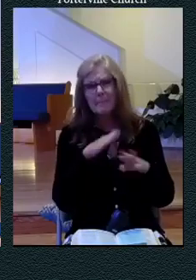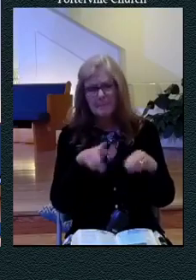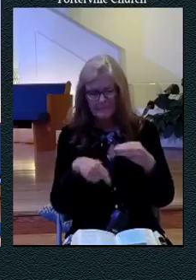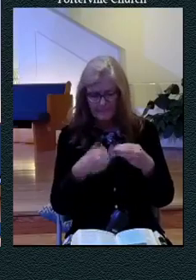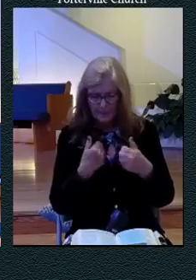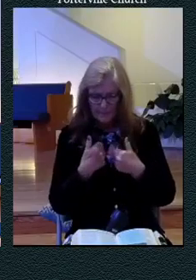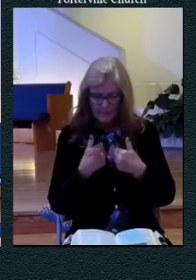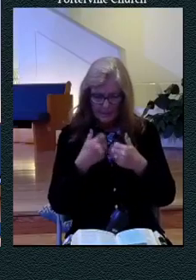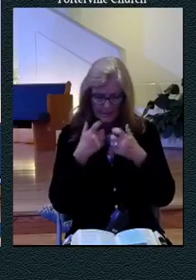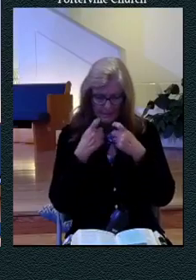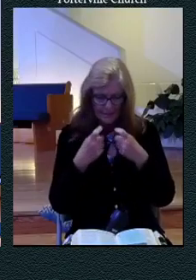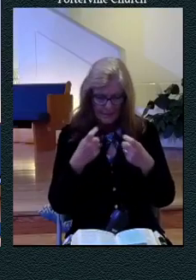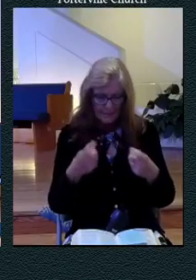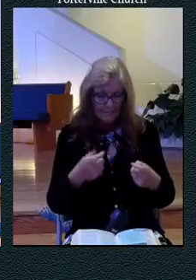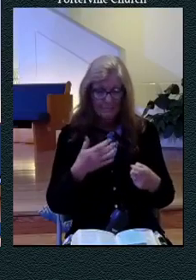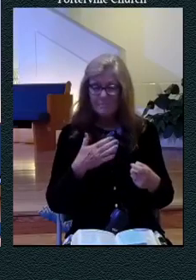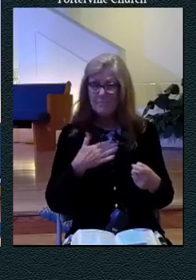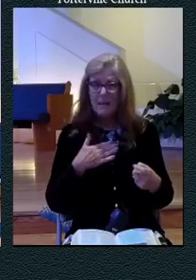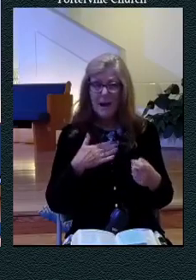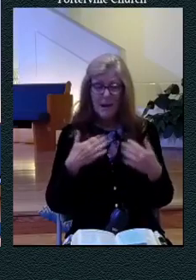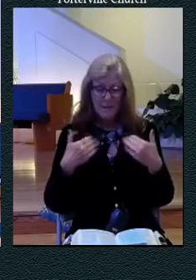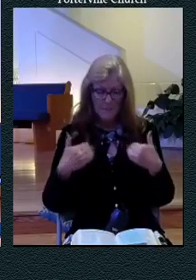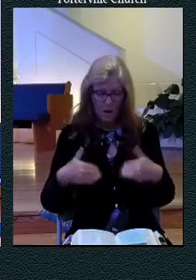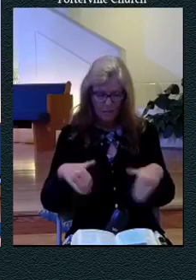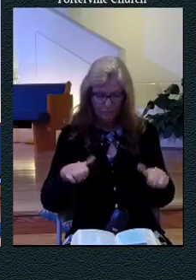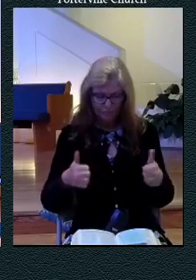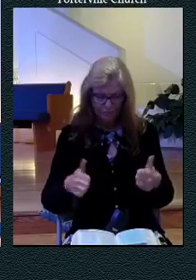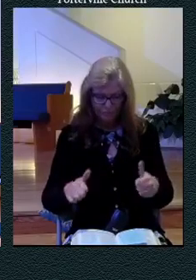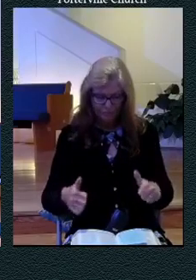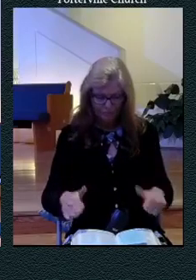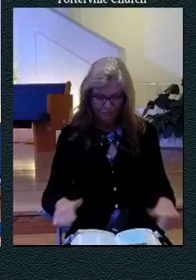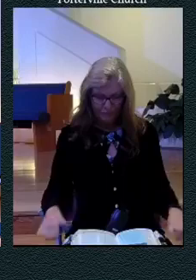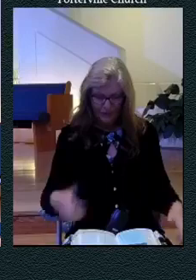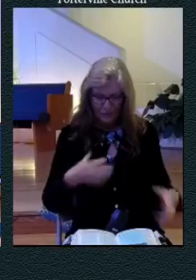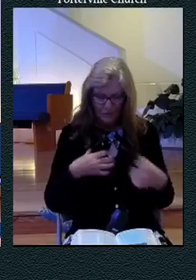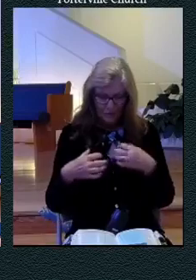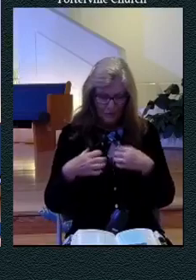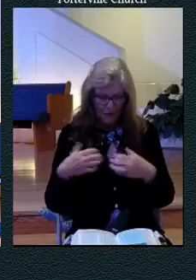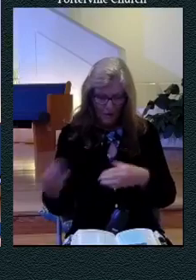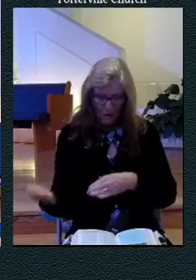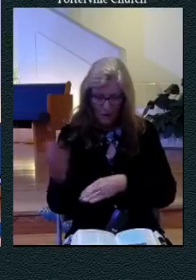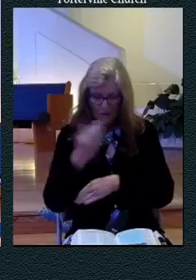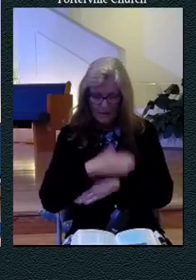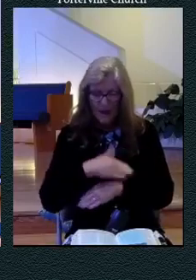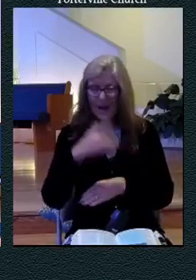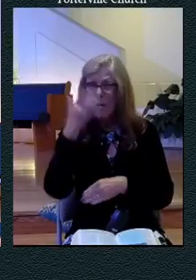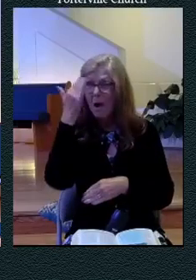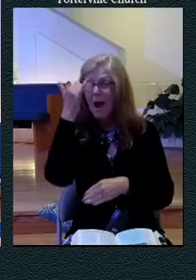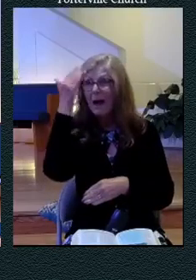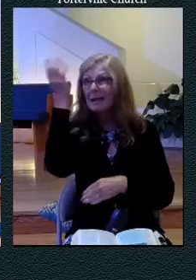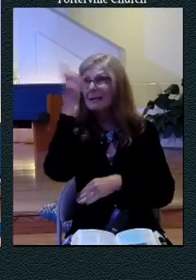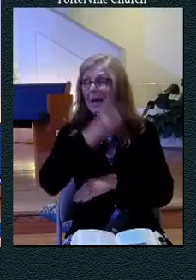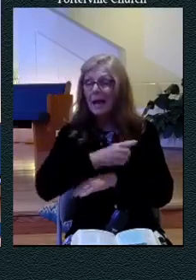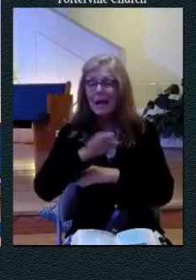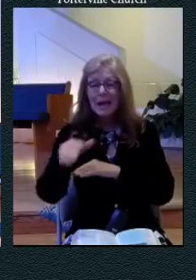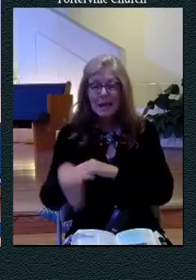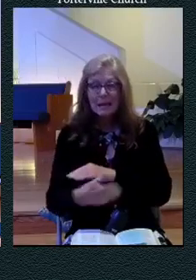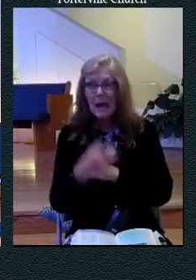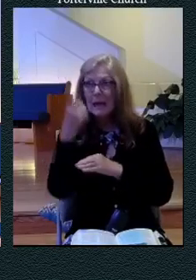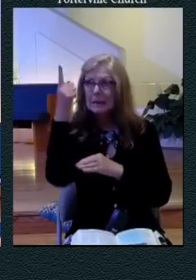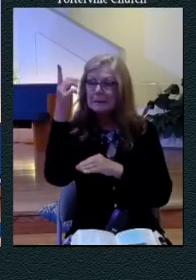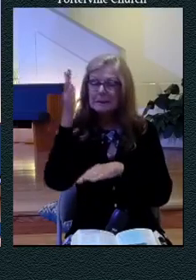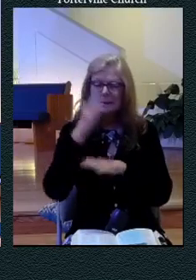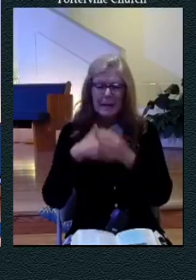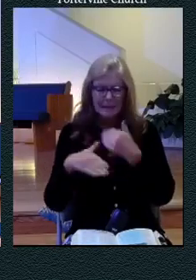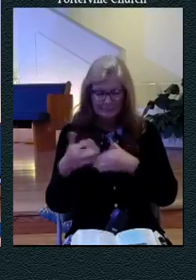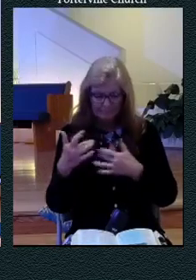away through my groaning all day long, for day and night your hand was heavy upon me. My vitality failed